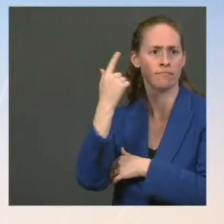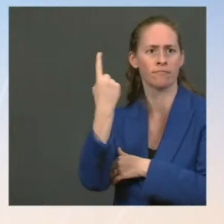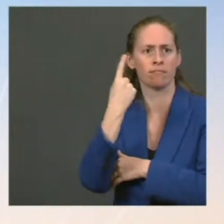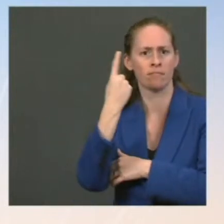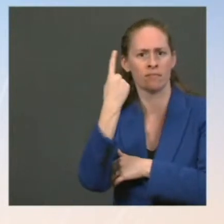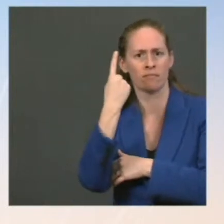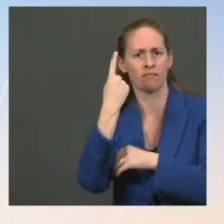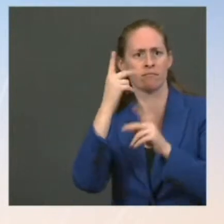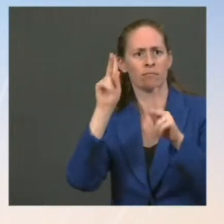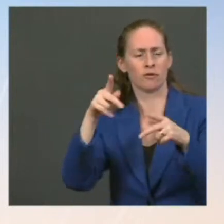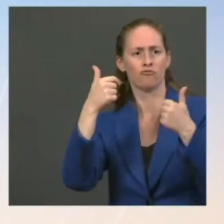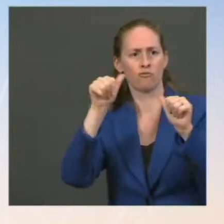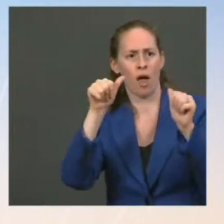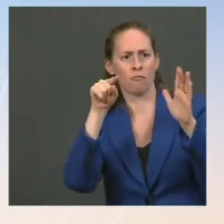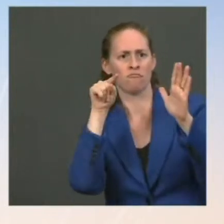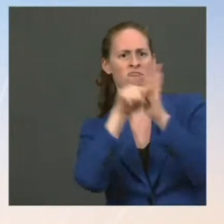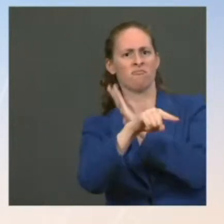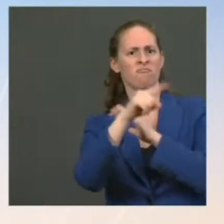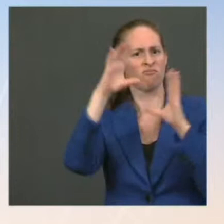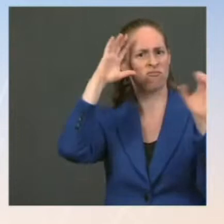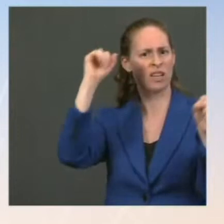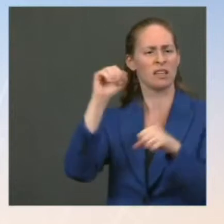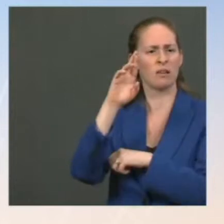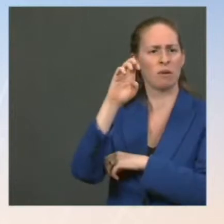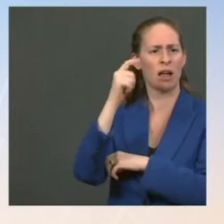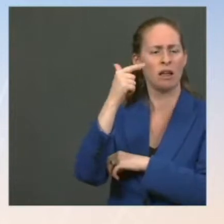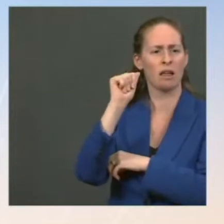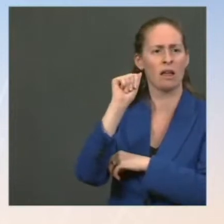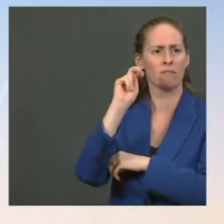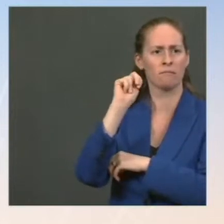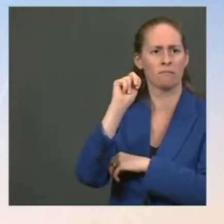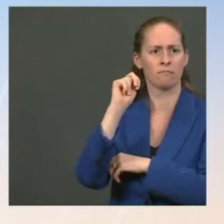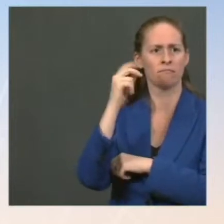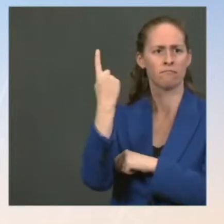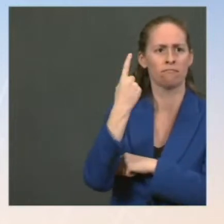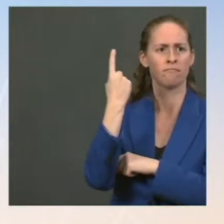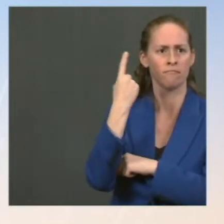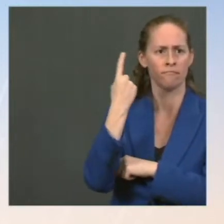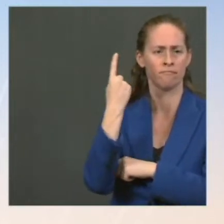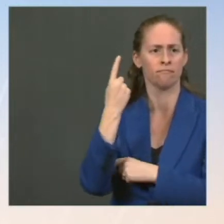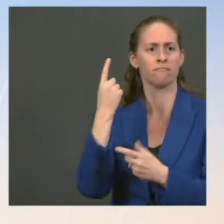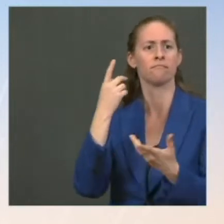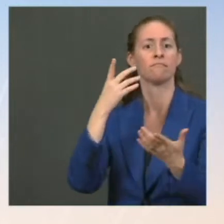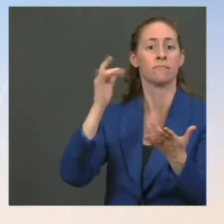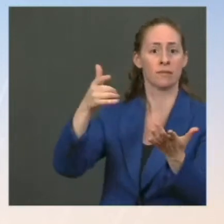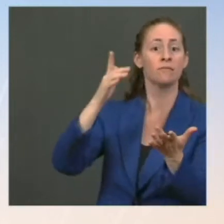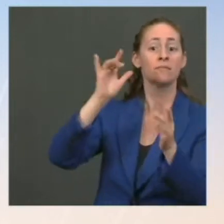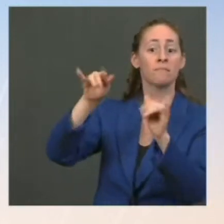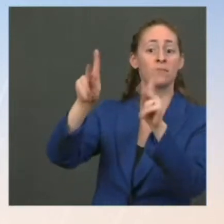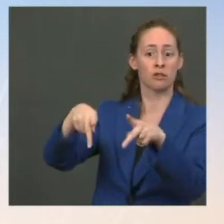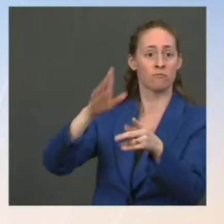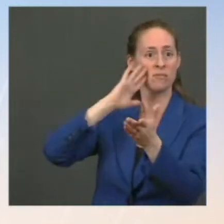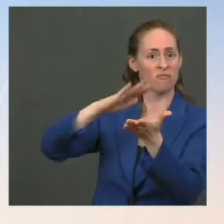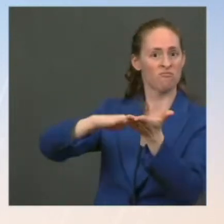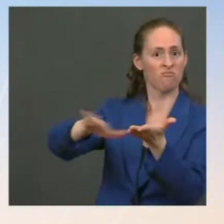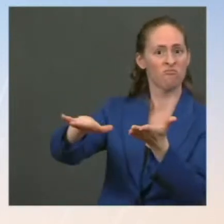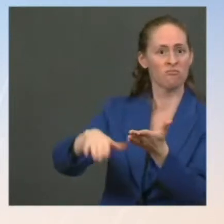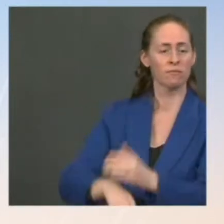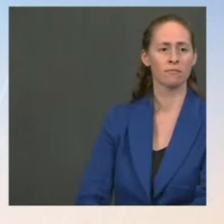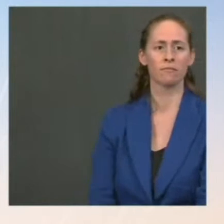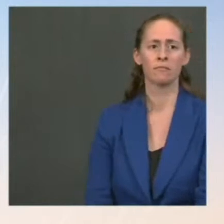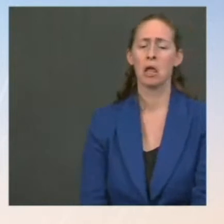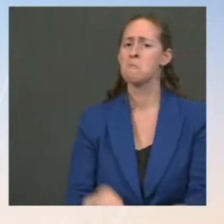granted unconditional release effective next June? I don't have any response. I'm happy to check and see if we have one from here. Go